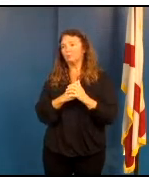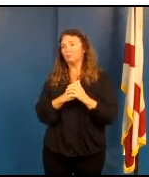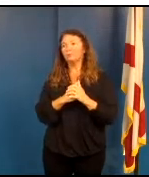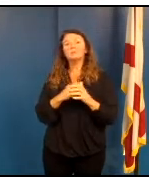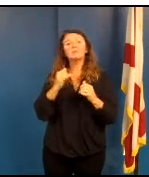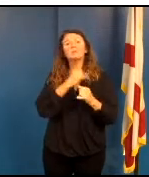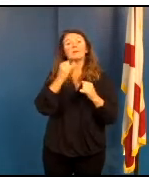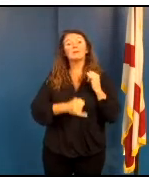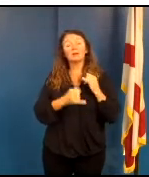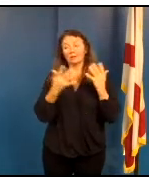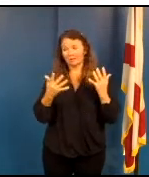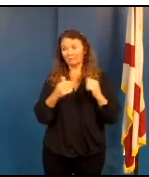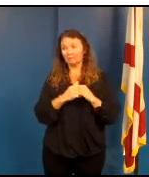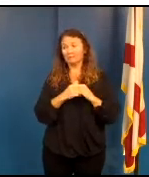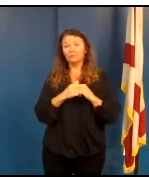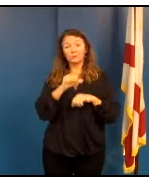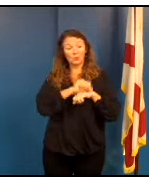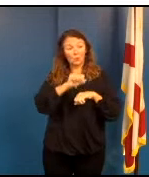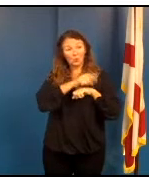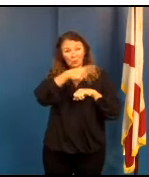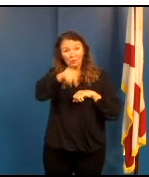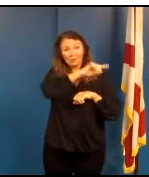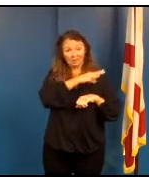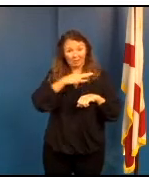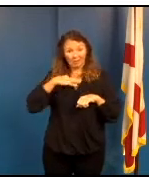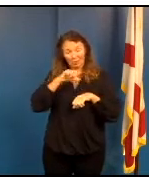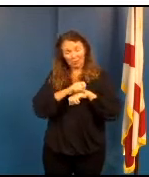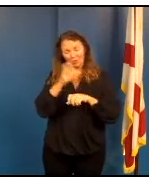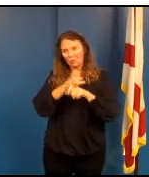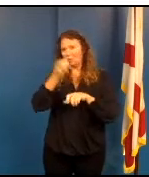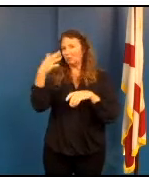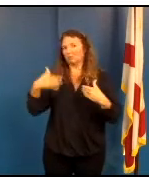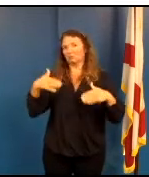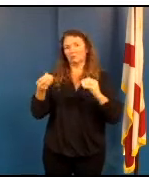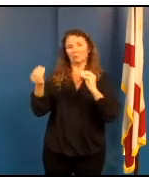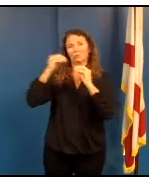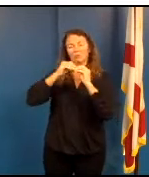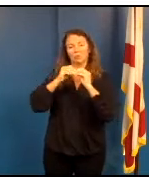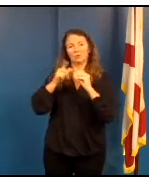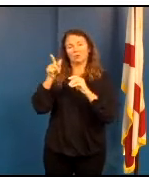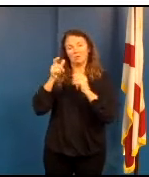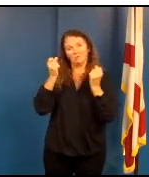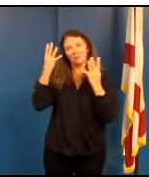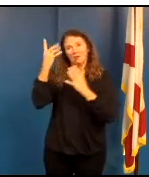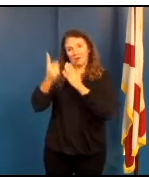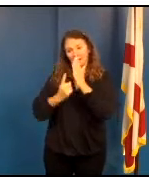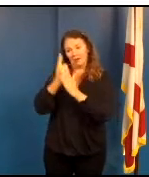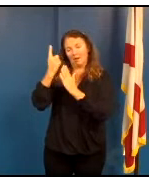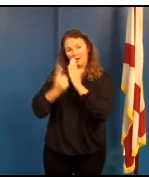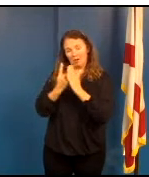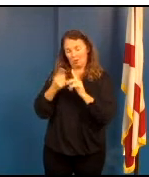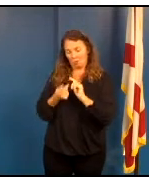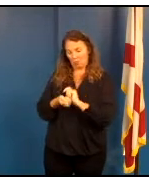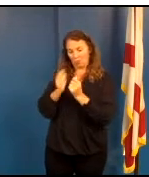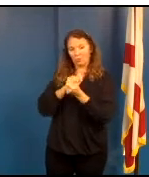Finally, our hardworking faculty worked even harder this year. We spent countless hours in an effort to turn